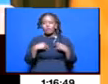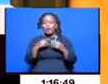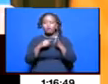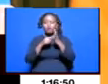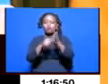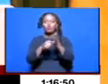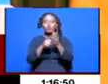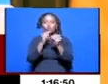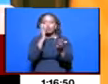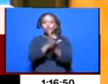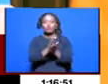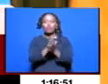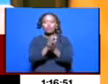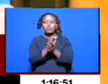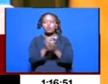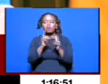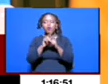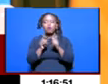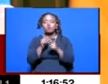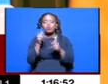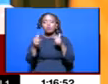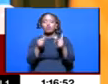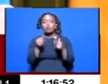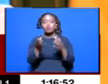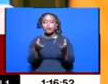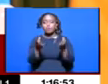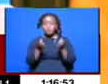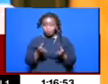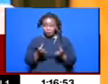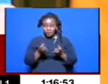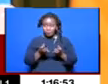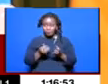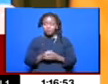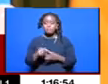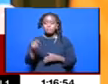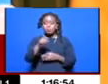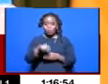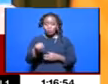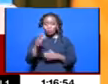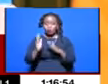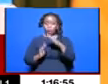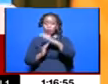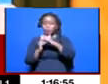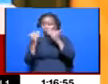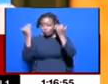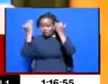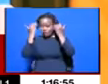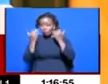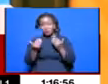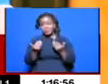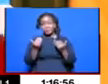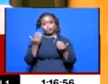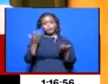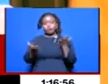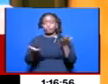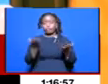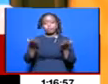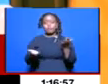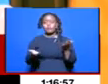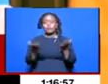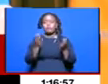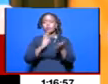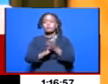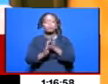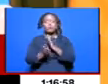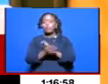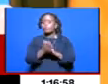a ubiquitous inquiry, we at the Supreme Court may not, without